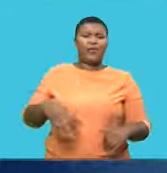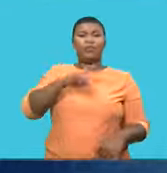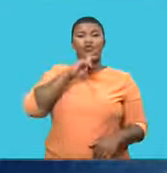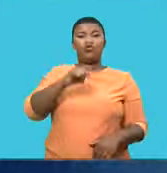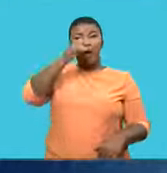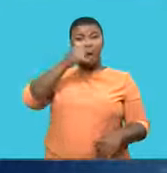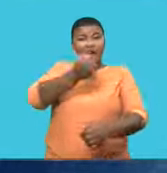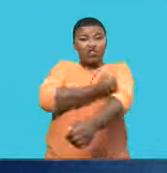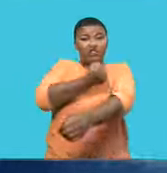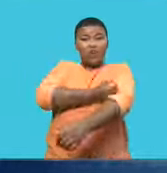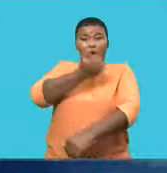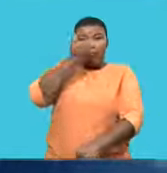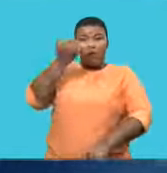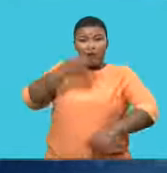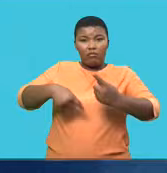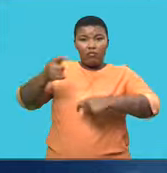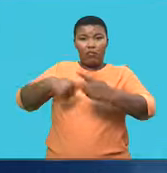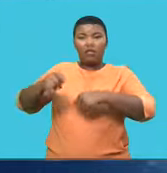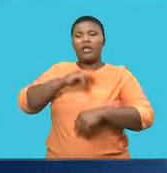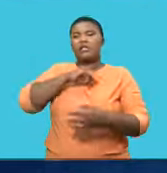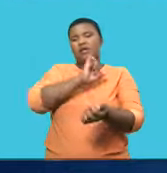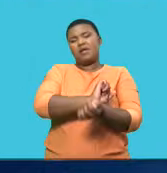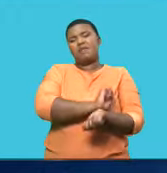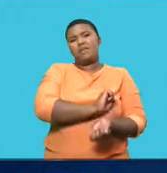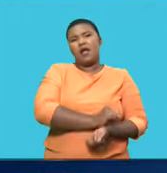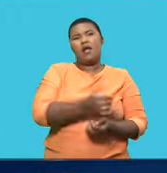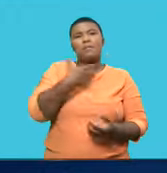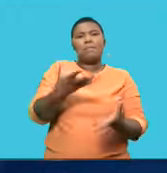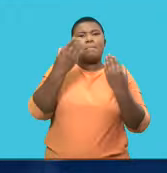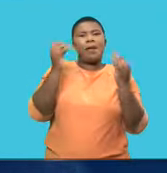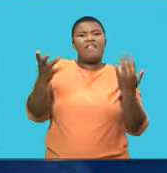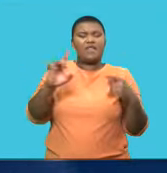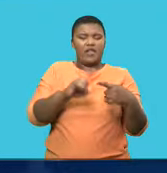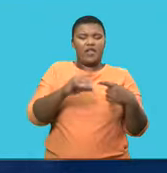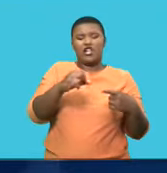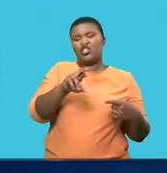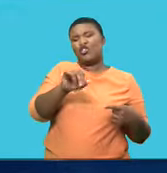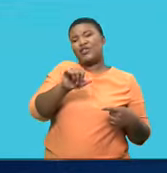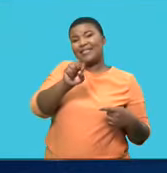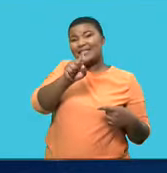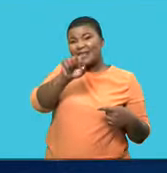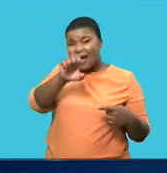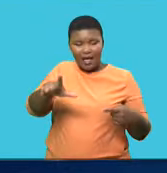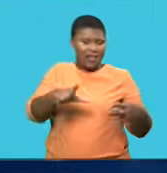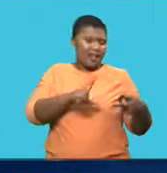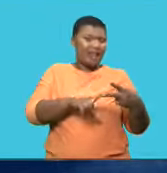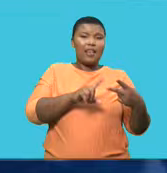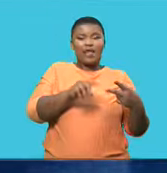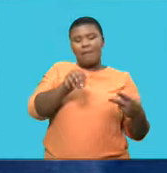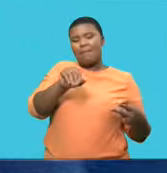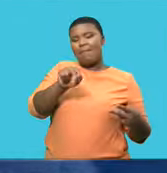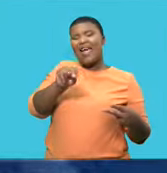with drugs, you also arrested hardcore drugs, you are crystal meth, you are mandrakes, and we have arrested 5 of